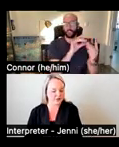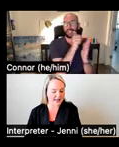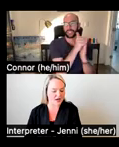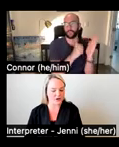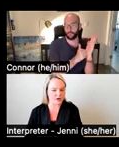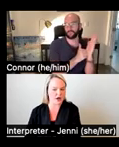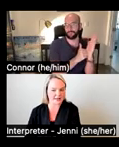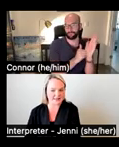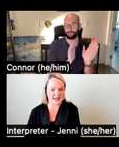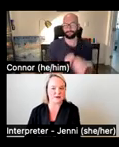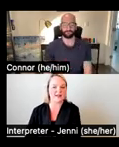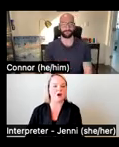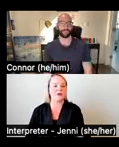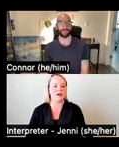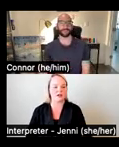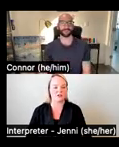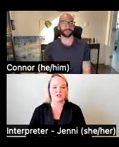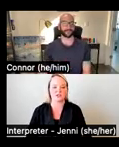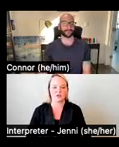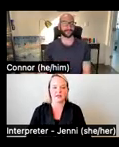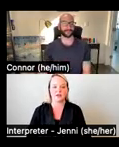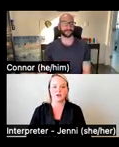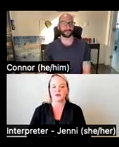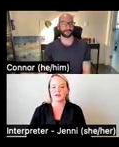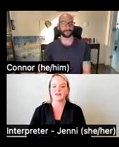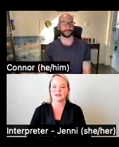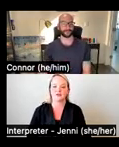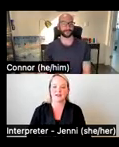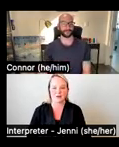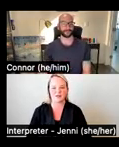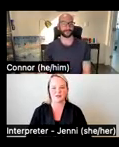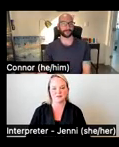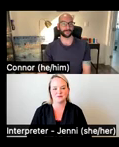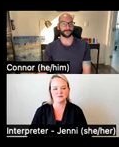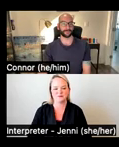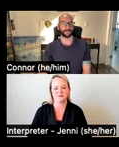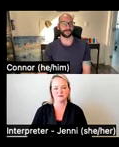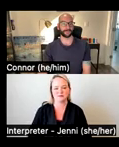touched Slack. We are not in Slack right now. We are actually just creating a Creative Connector account.